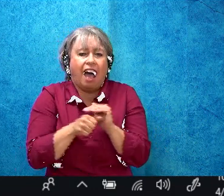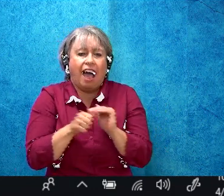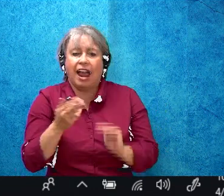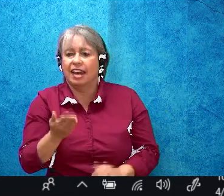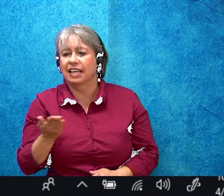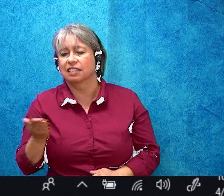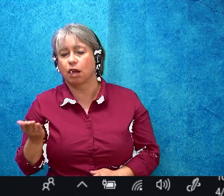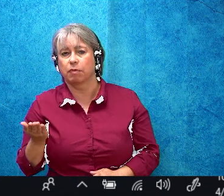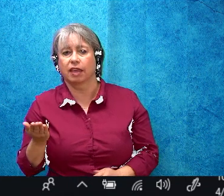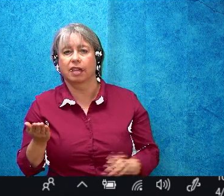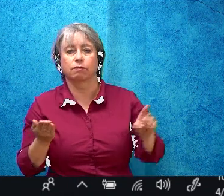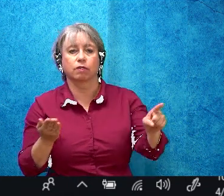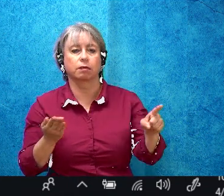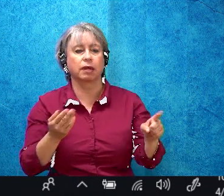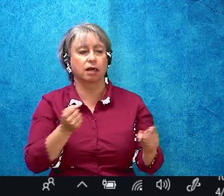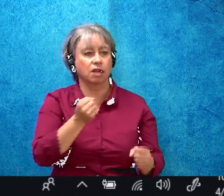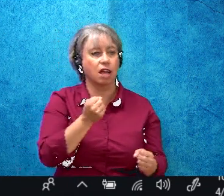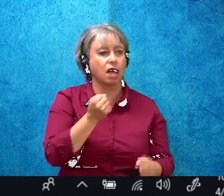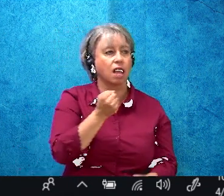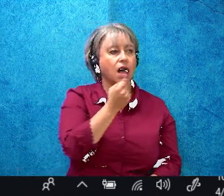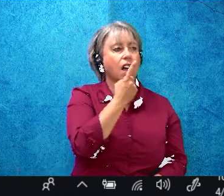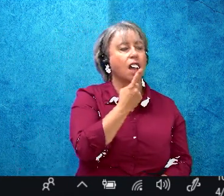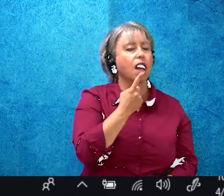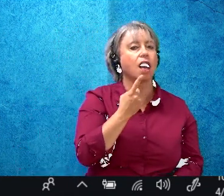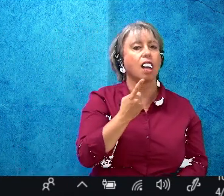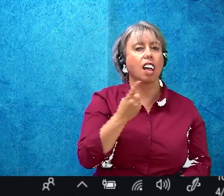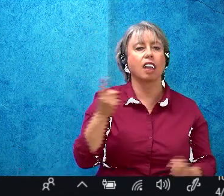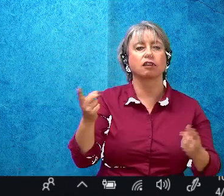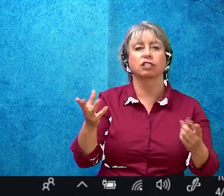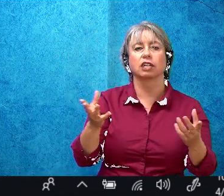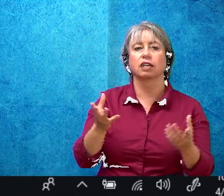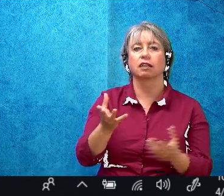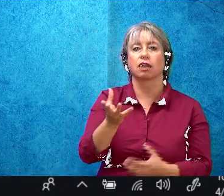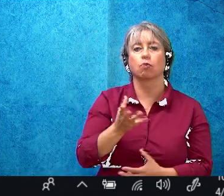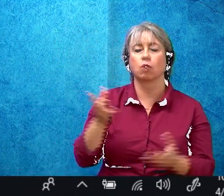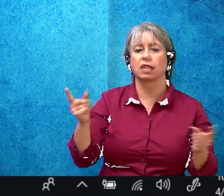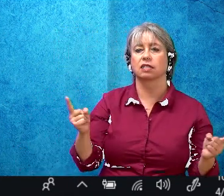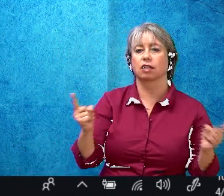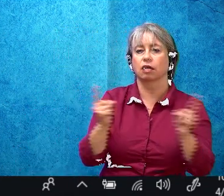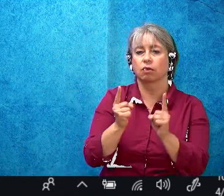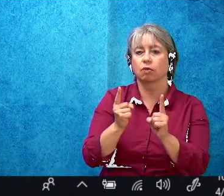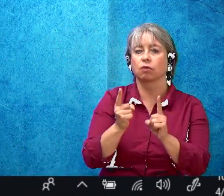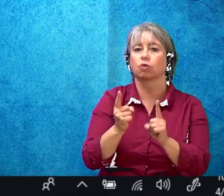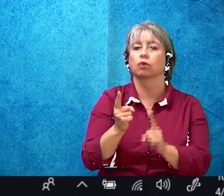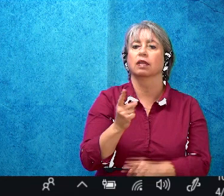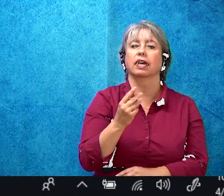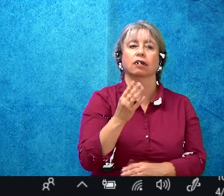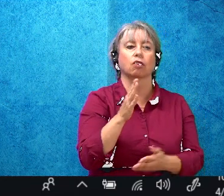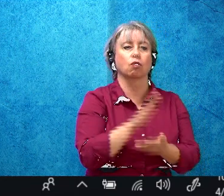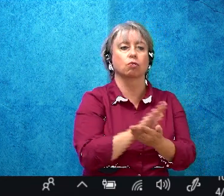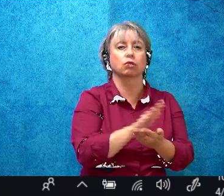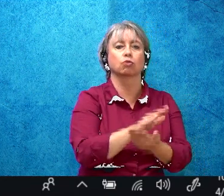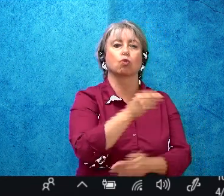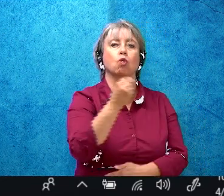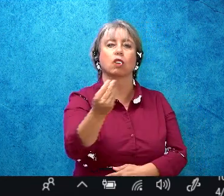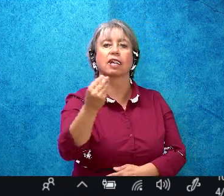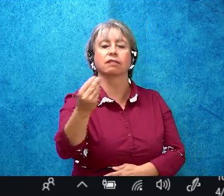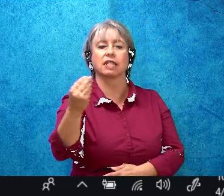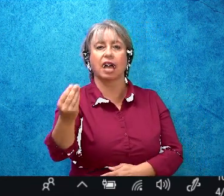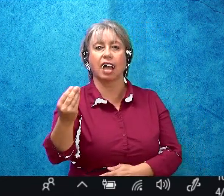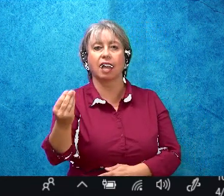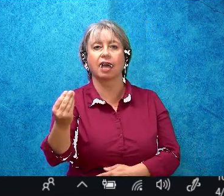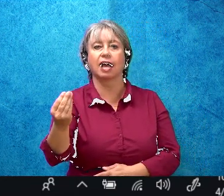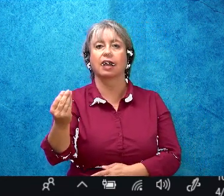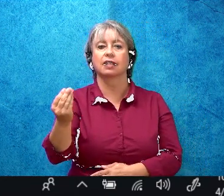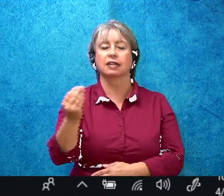is, she wants to approach him with it. And so they have that day where they go outside of the school, and he runs off into